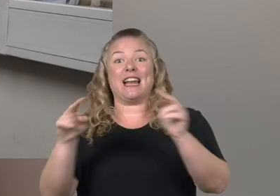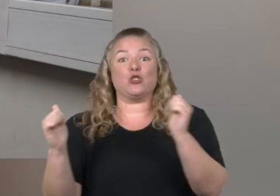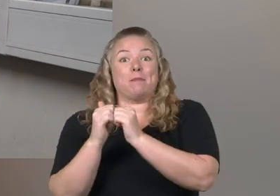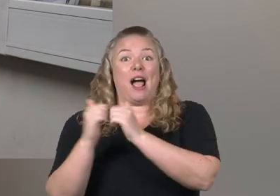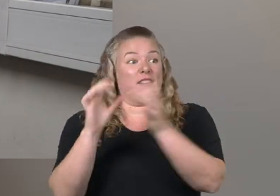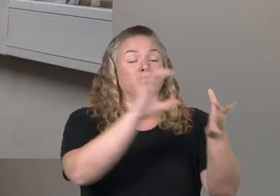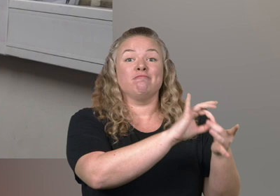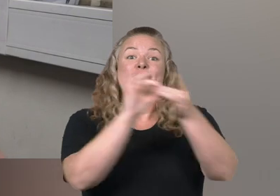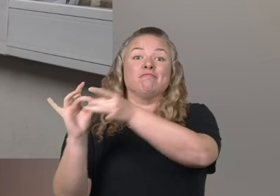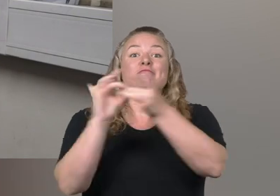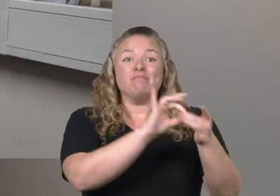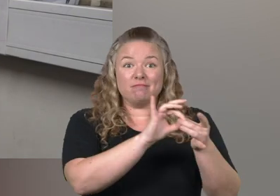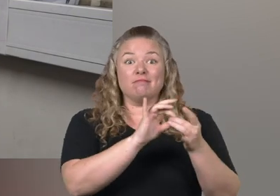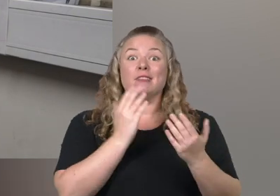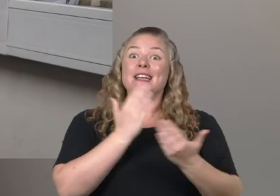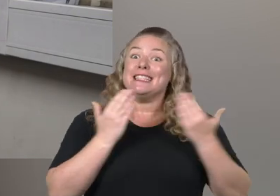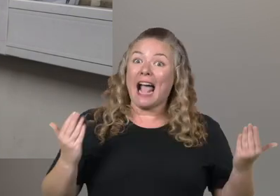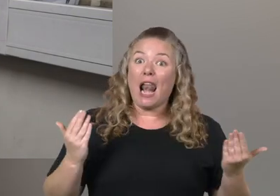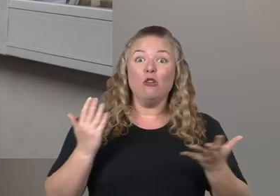with international partners.